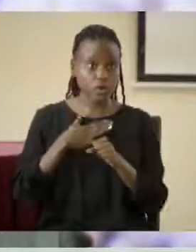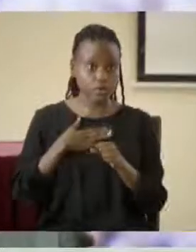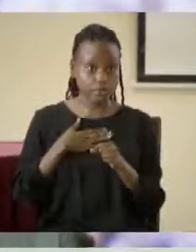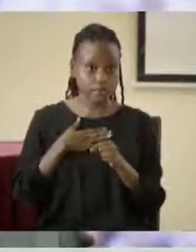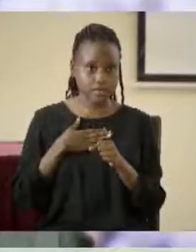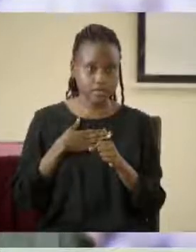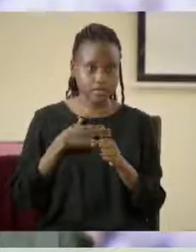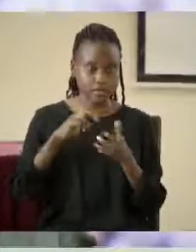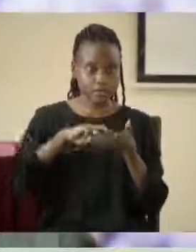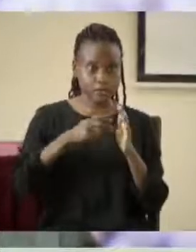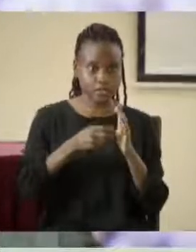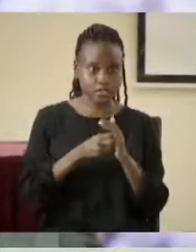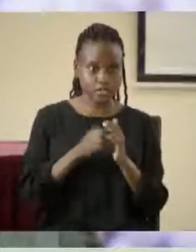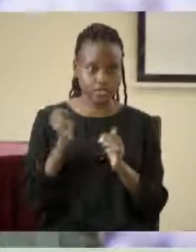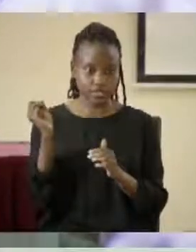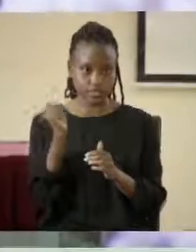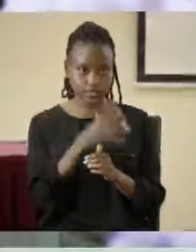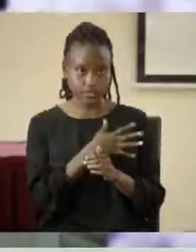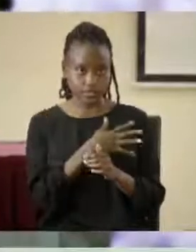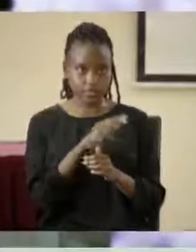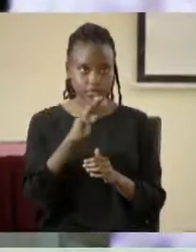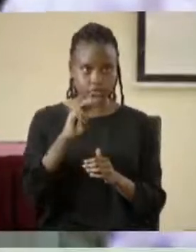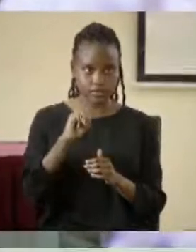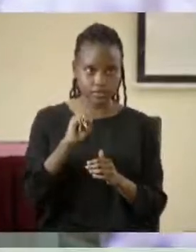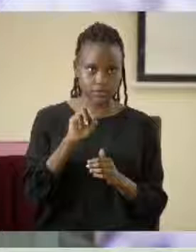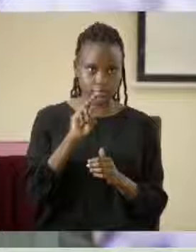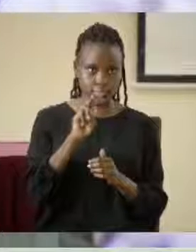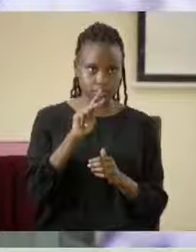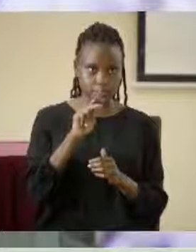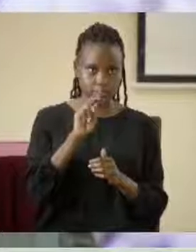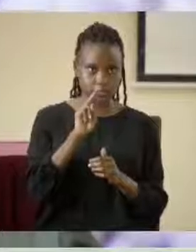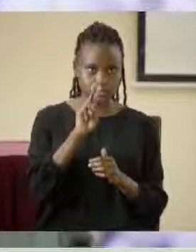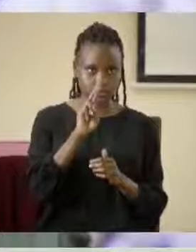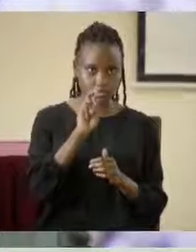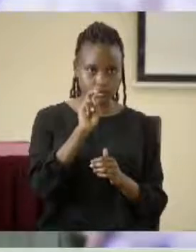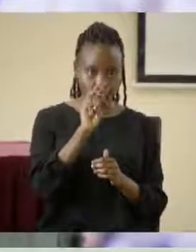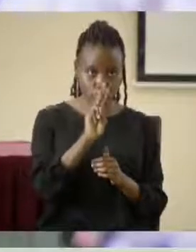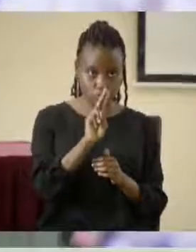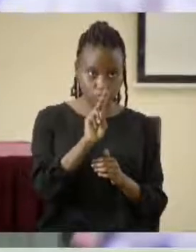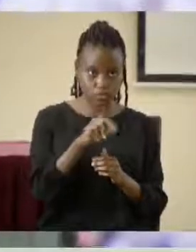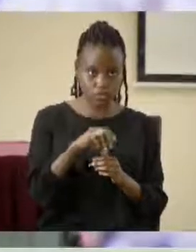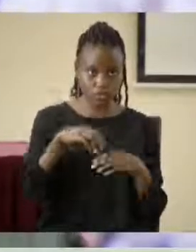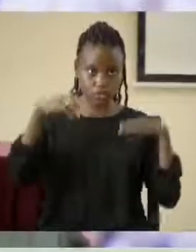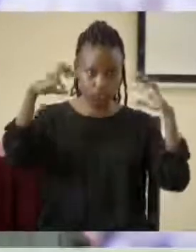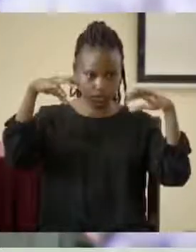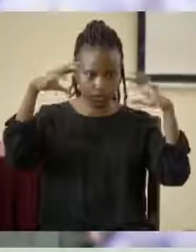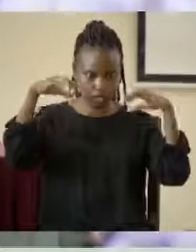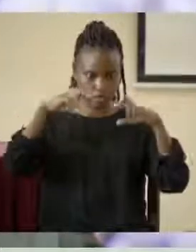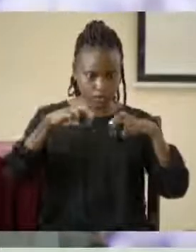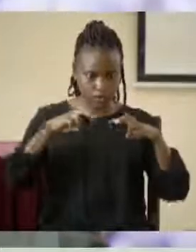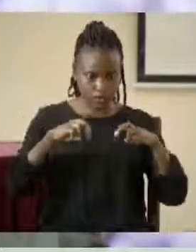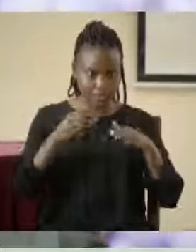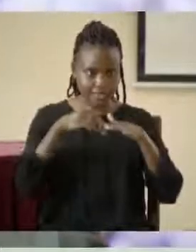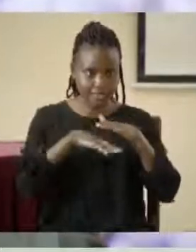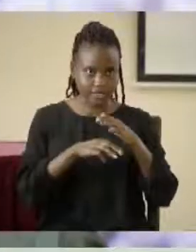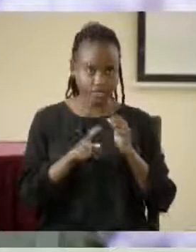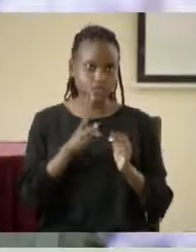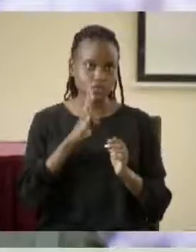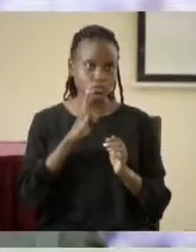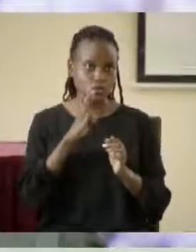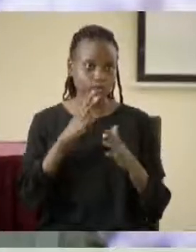in the slums in Mukuru, and it was raining. We were looking at access to water and sanitation.